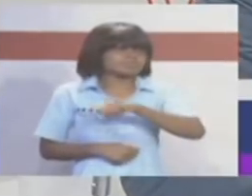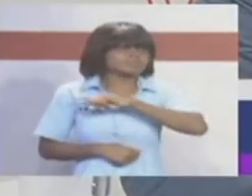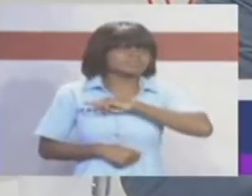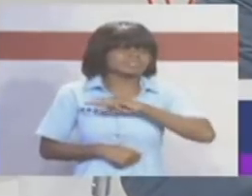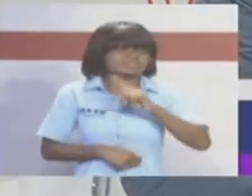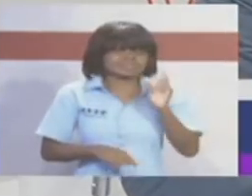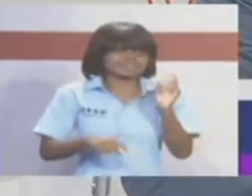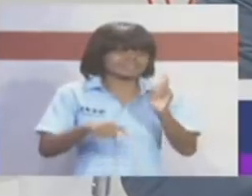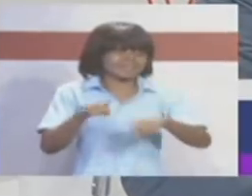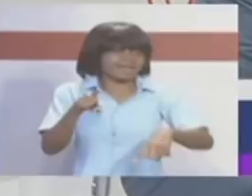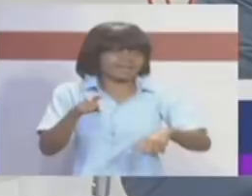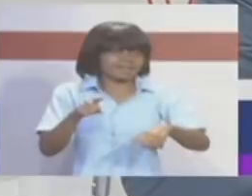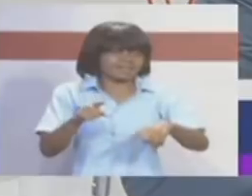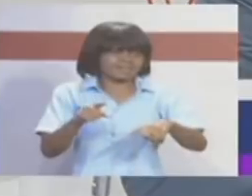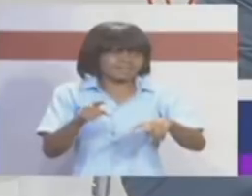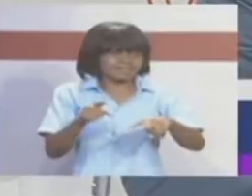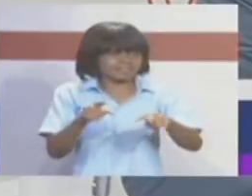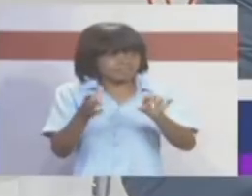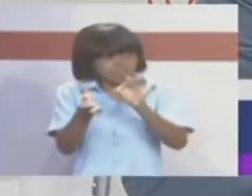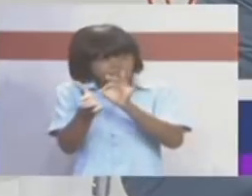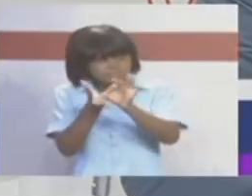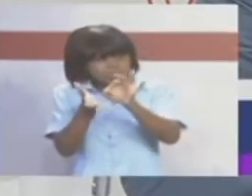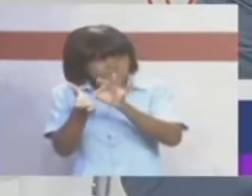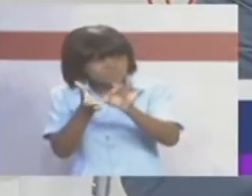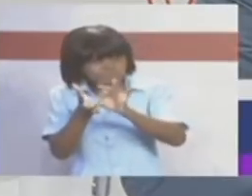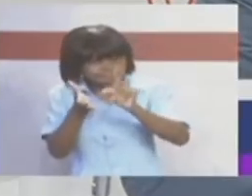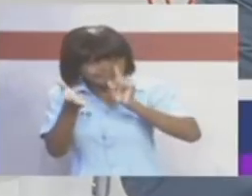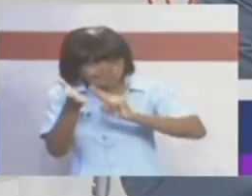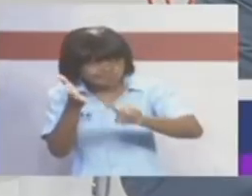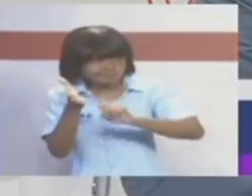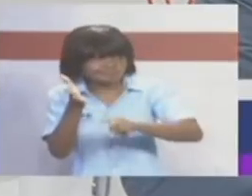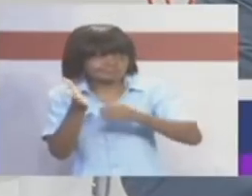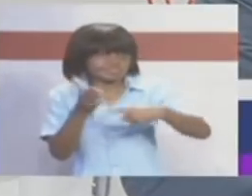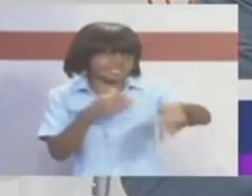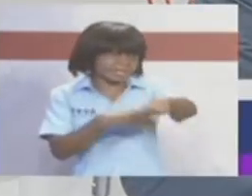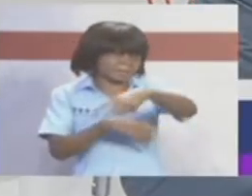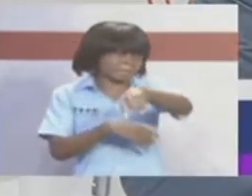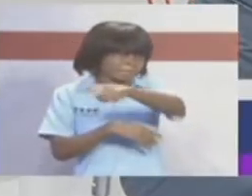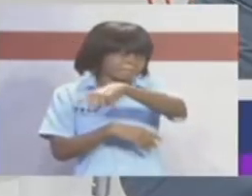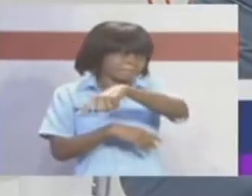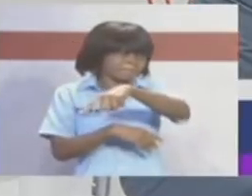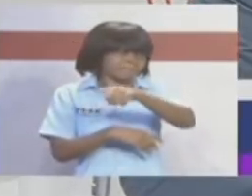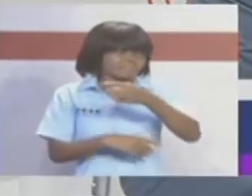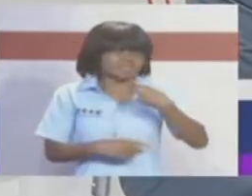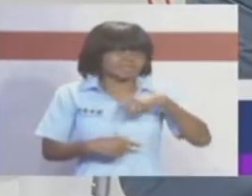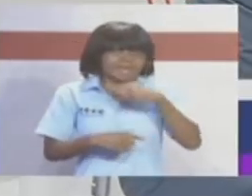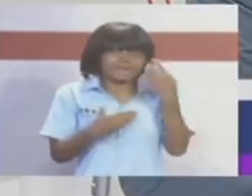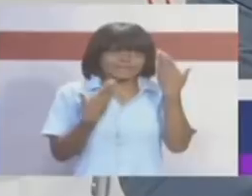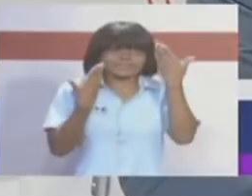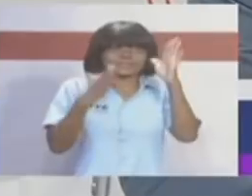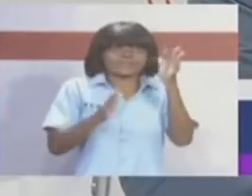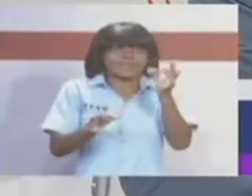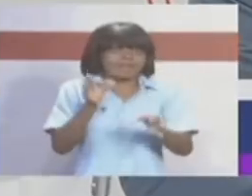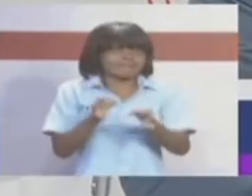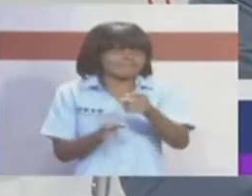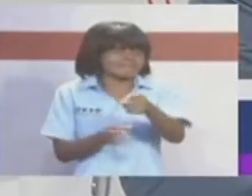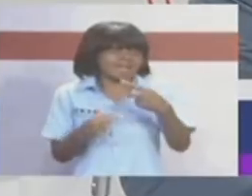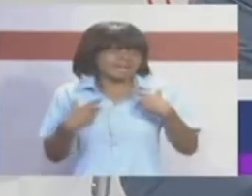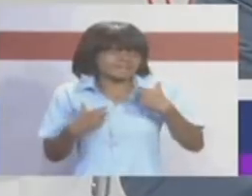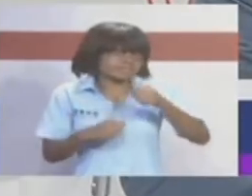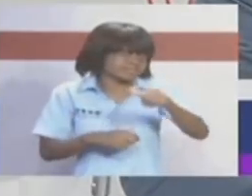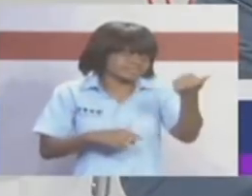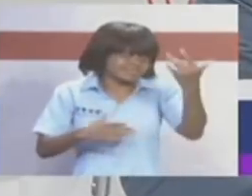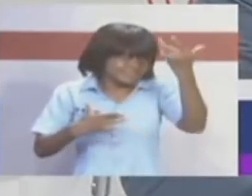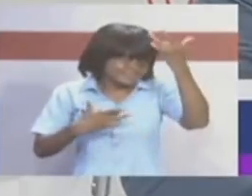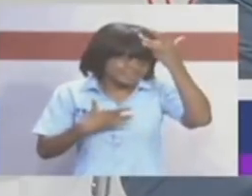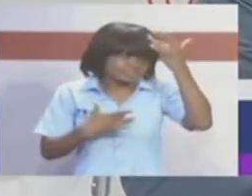of those cases where unknown underlying conditions would have contributed to death there were. But what the advice would be to everyone is, yes, make sure to